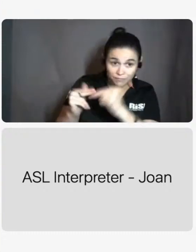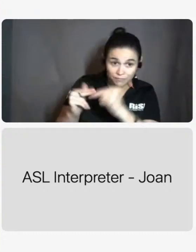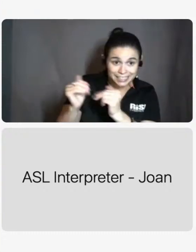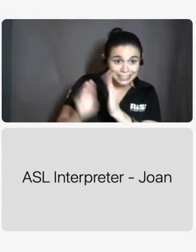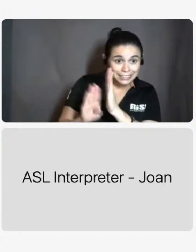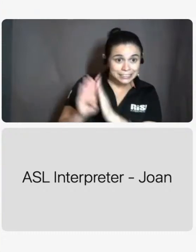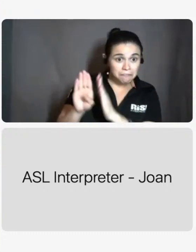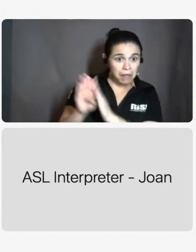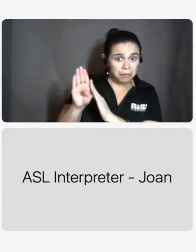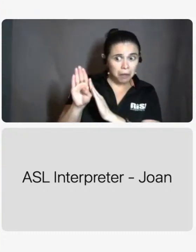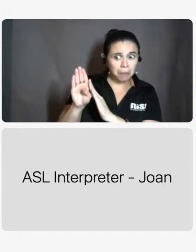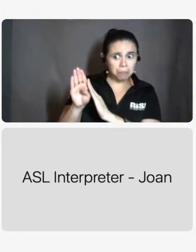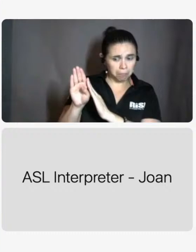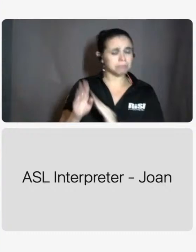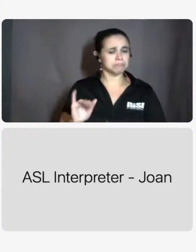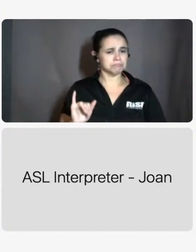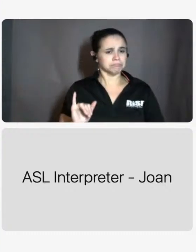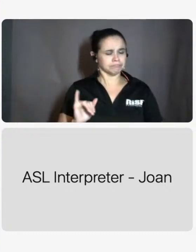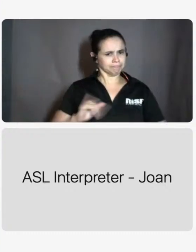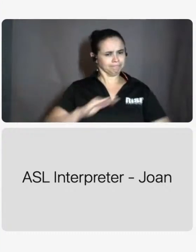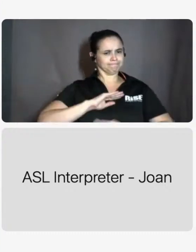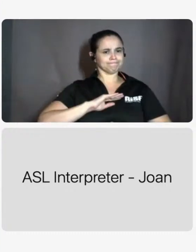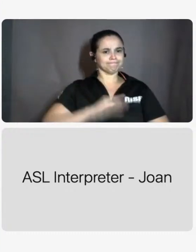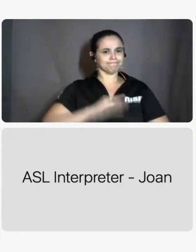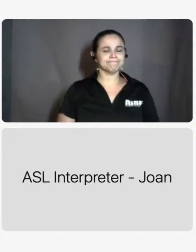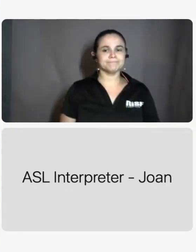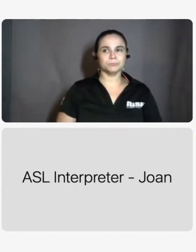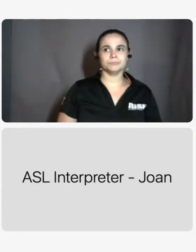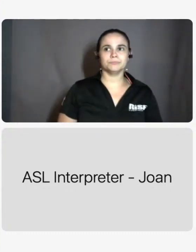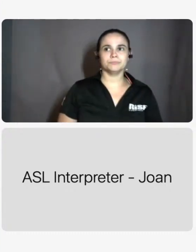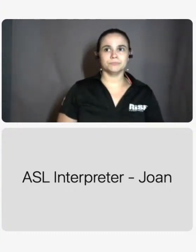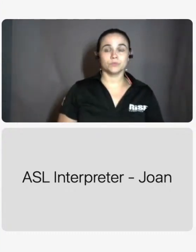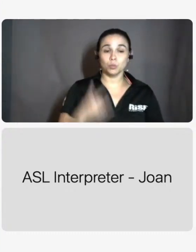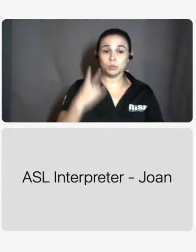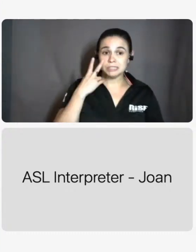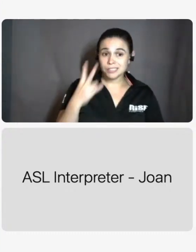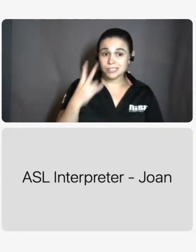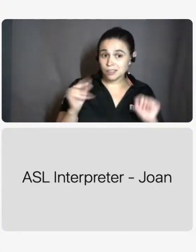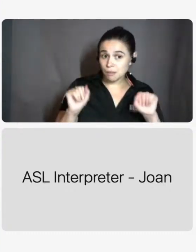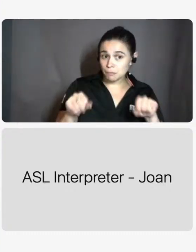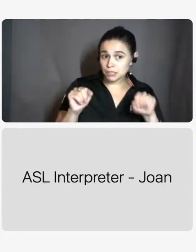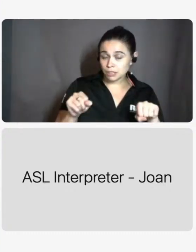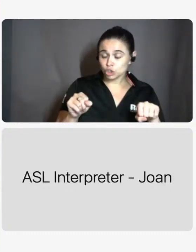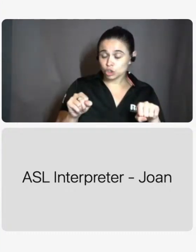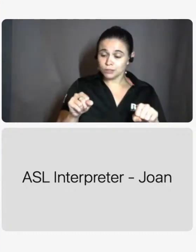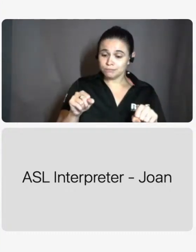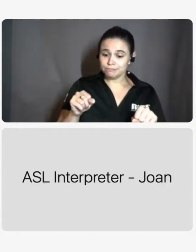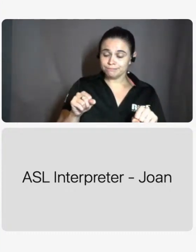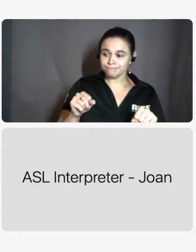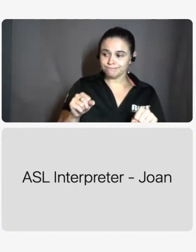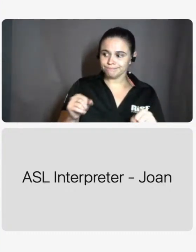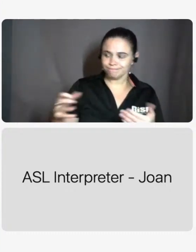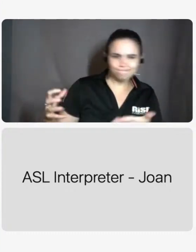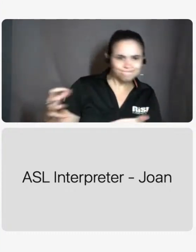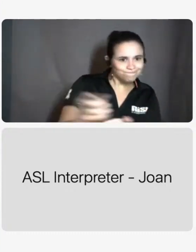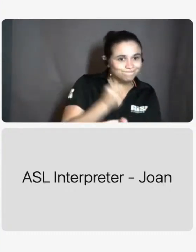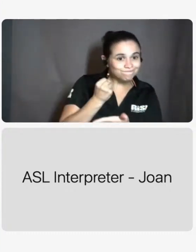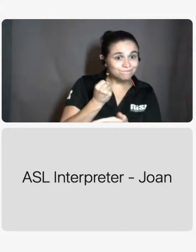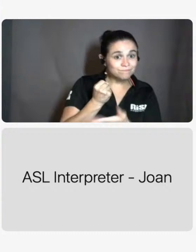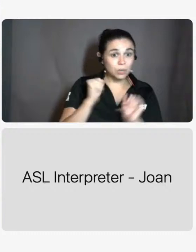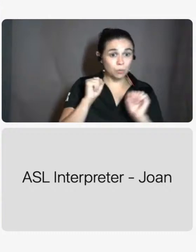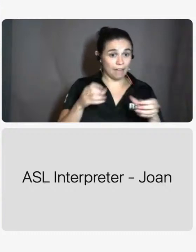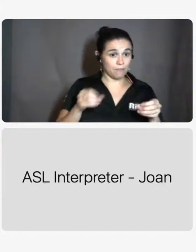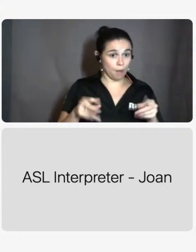renderings and the opportunity to share and grow and expand by bringing in our